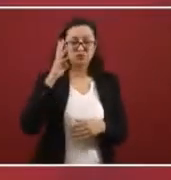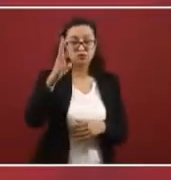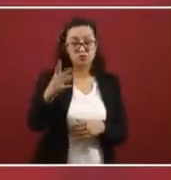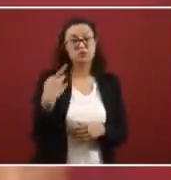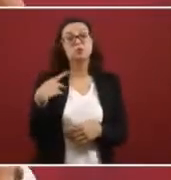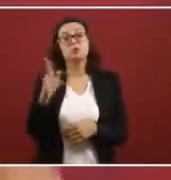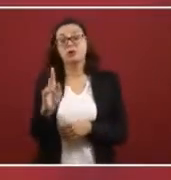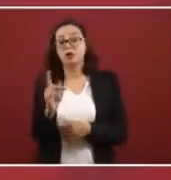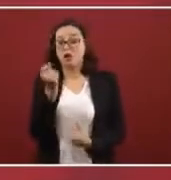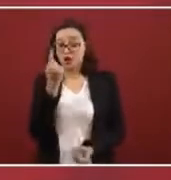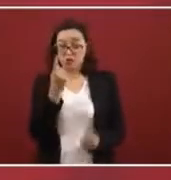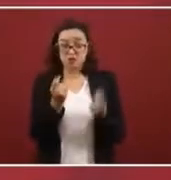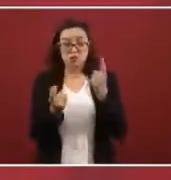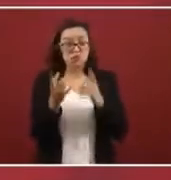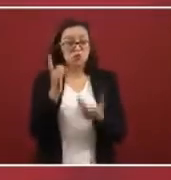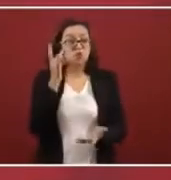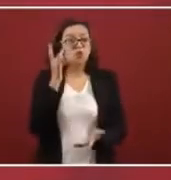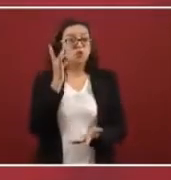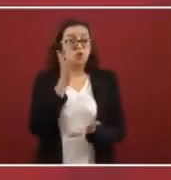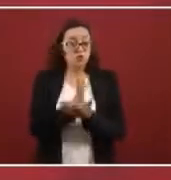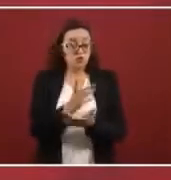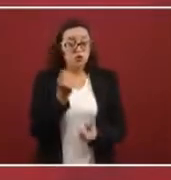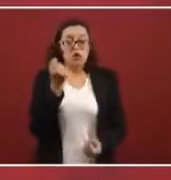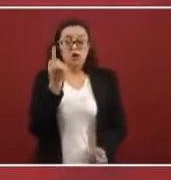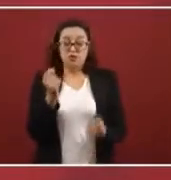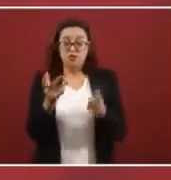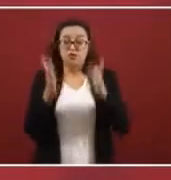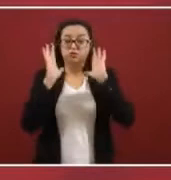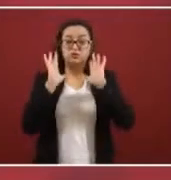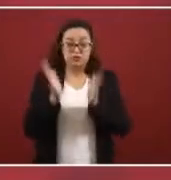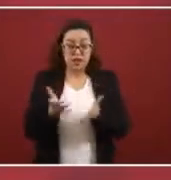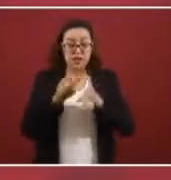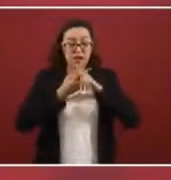where there's processes that are open,